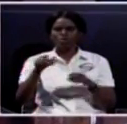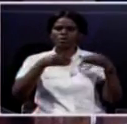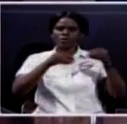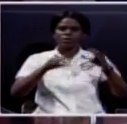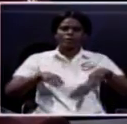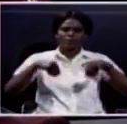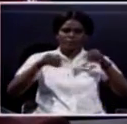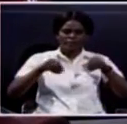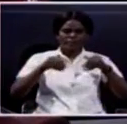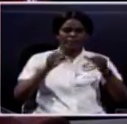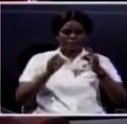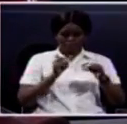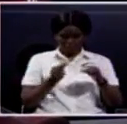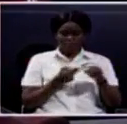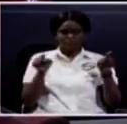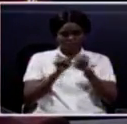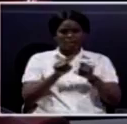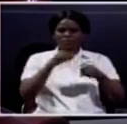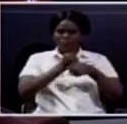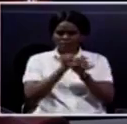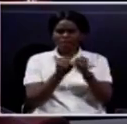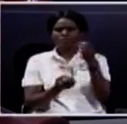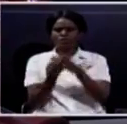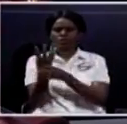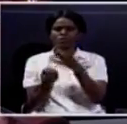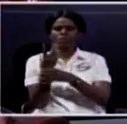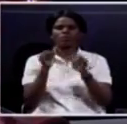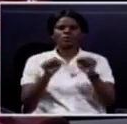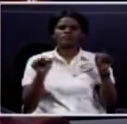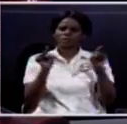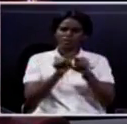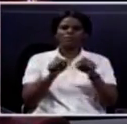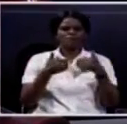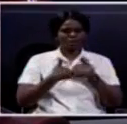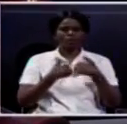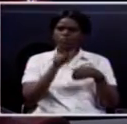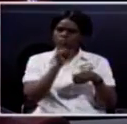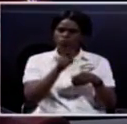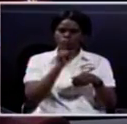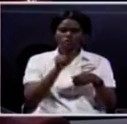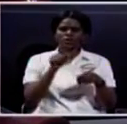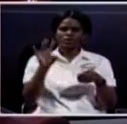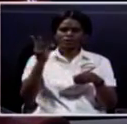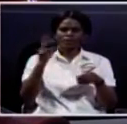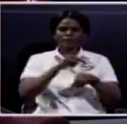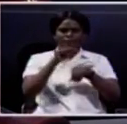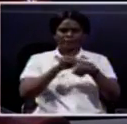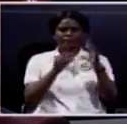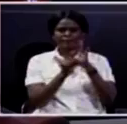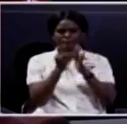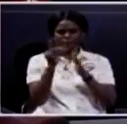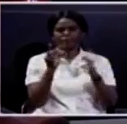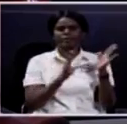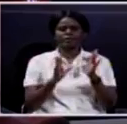public. If we engage in production unity, we will be responding to the contents of the 7th National Development Plan. We